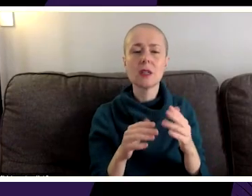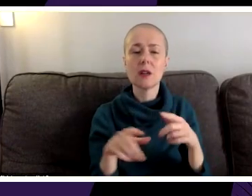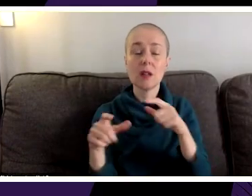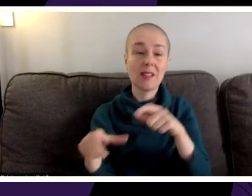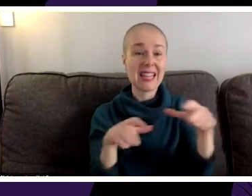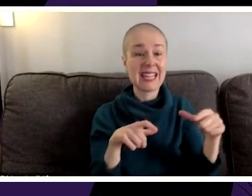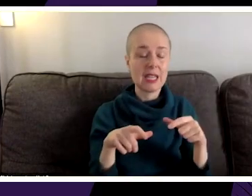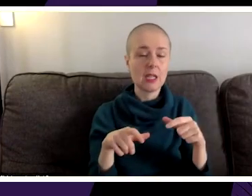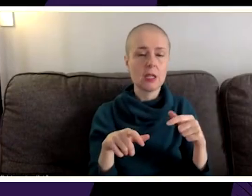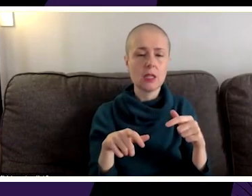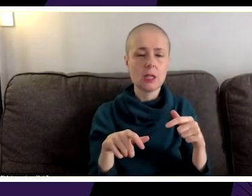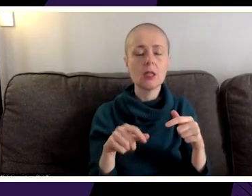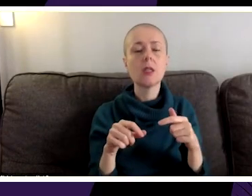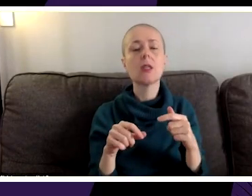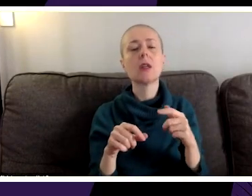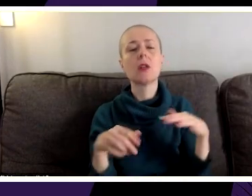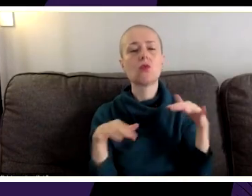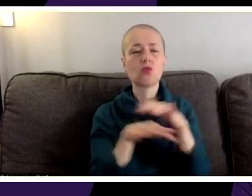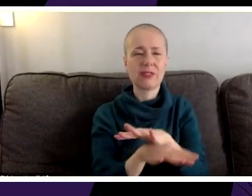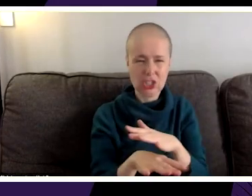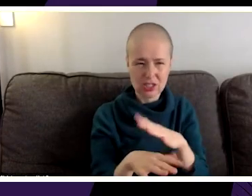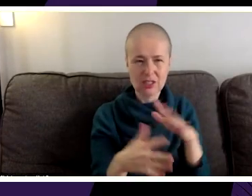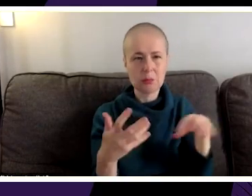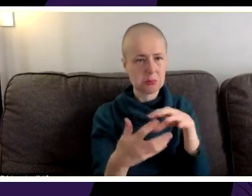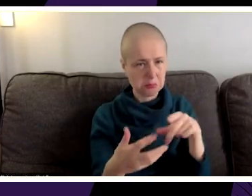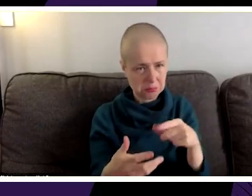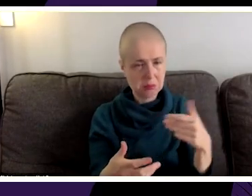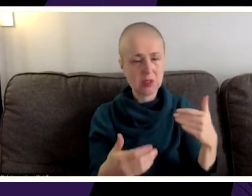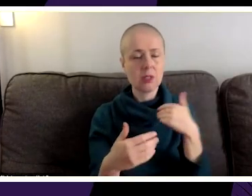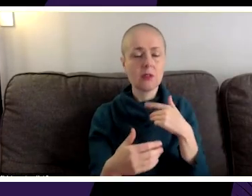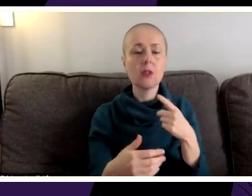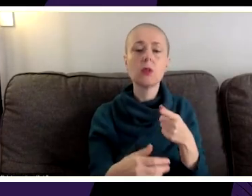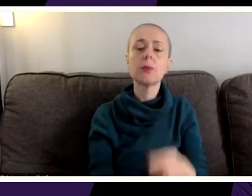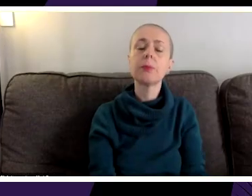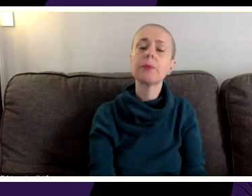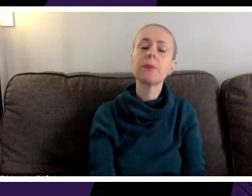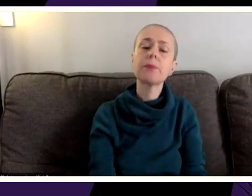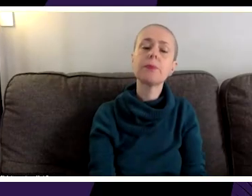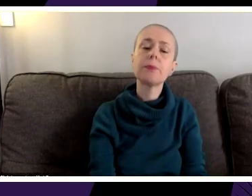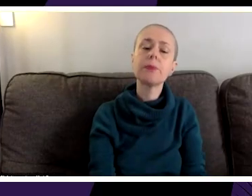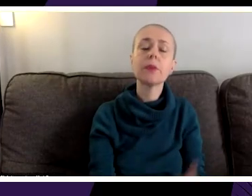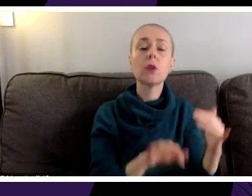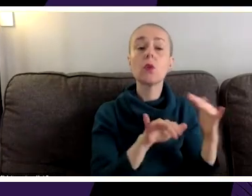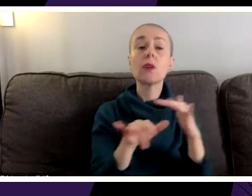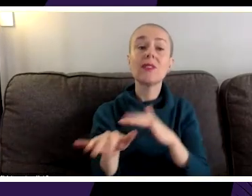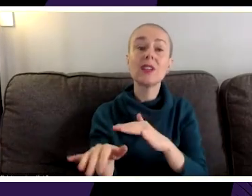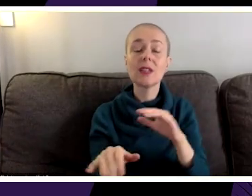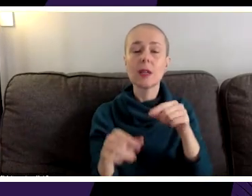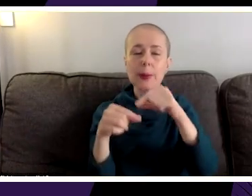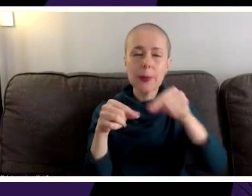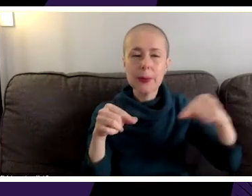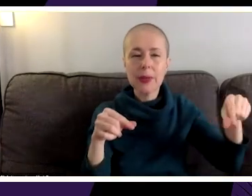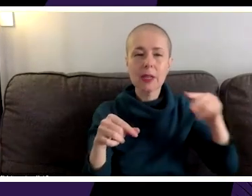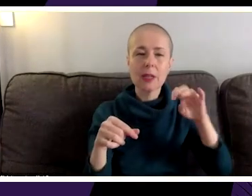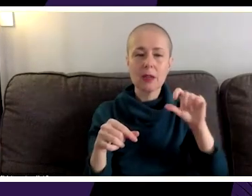and crisscrossed by rivers and canals, to a city where water is scarce, Rivers and canals have disappeared, and cars have